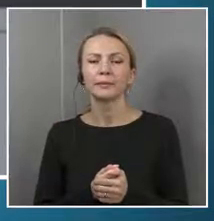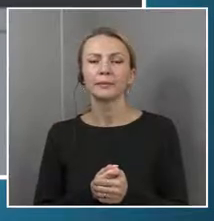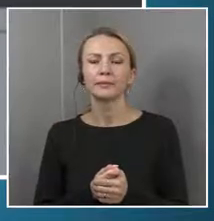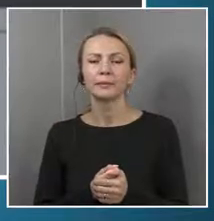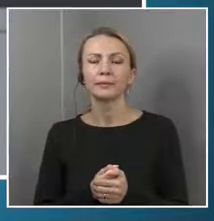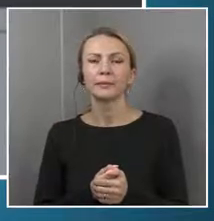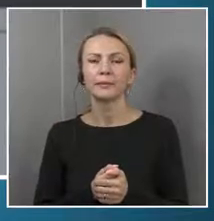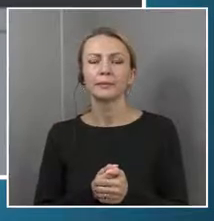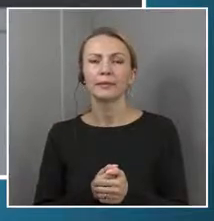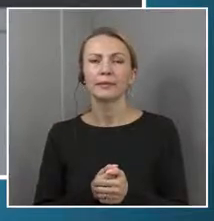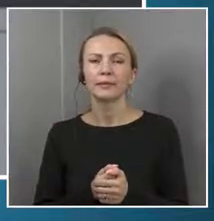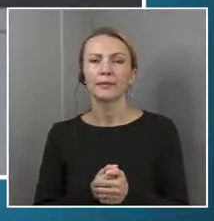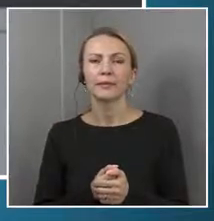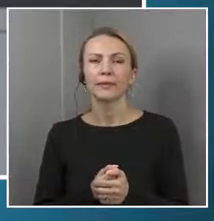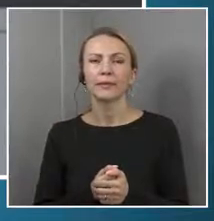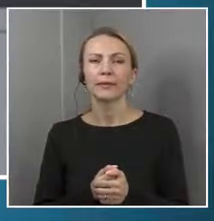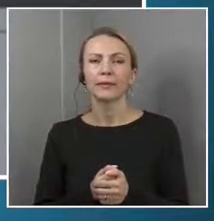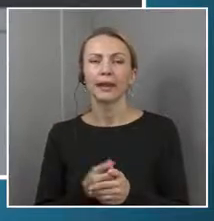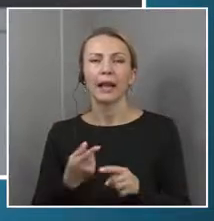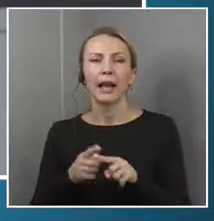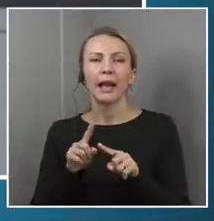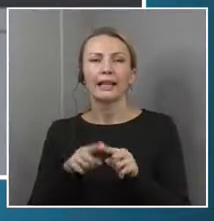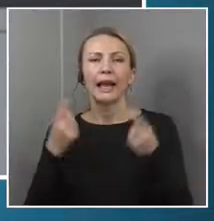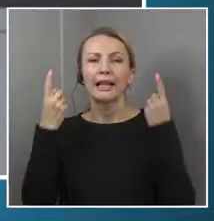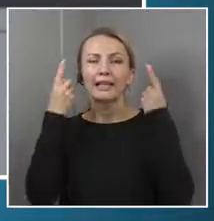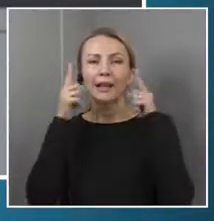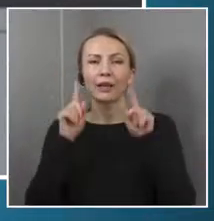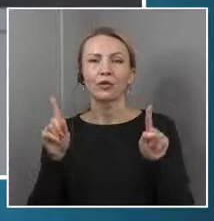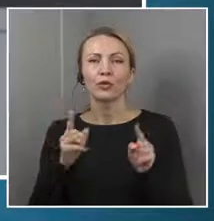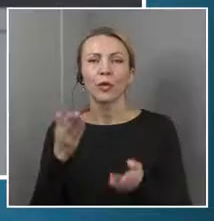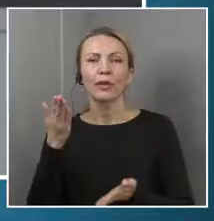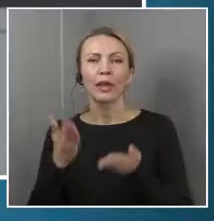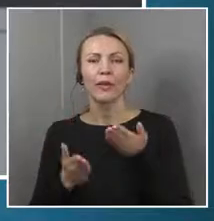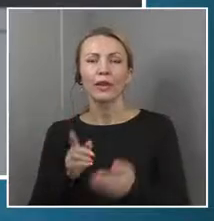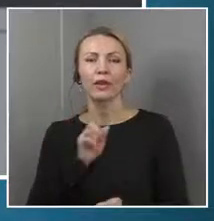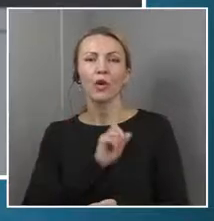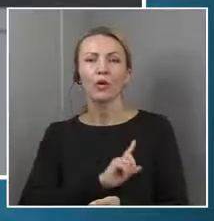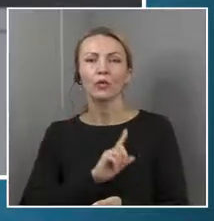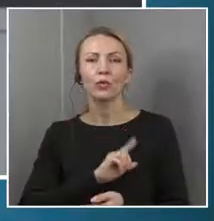1924th, and there weren't any breakthroughs